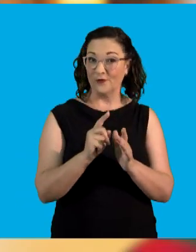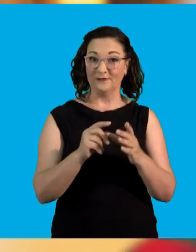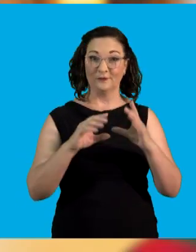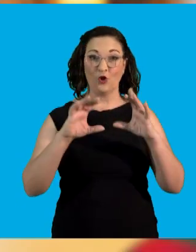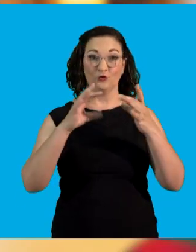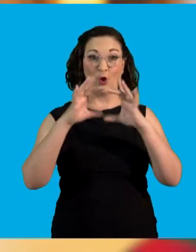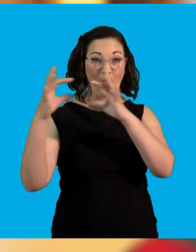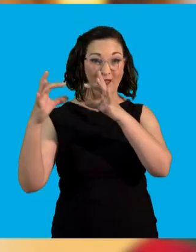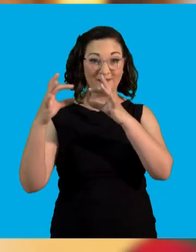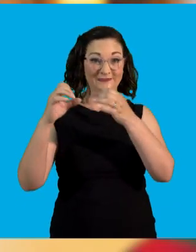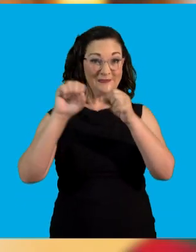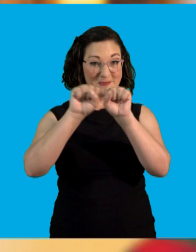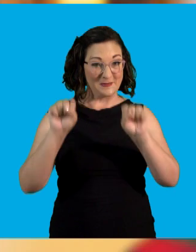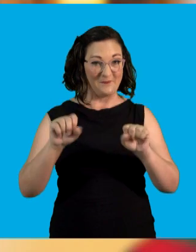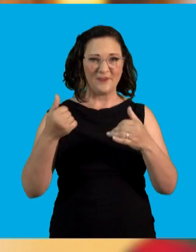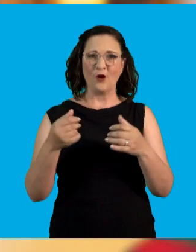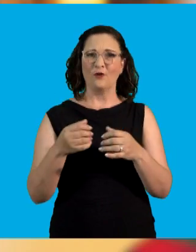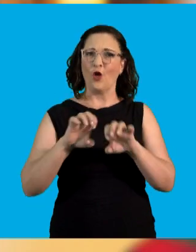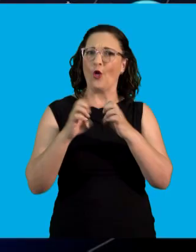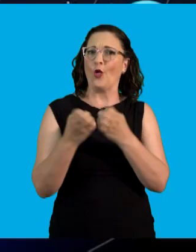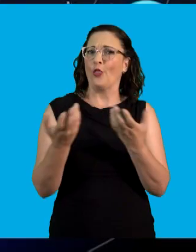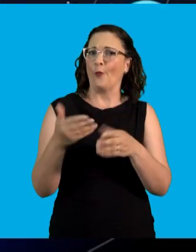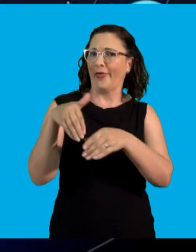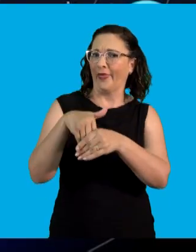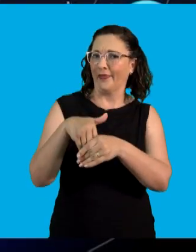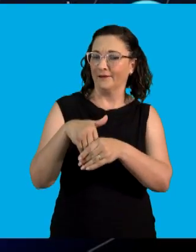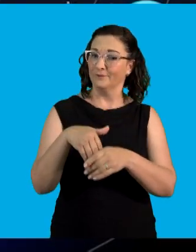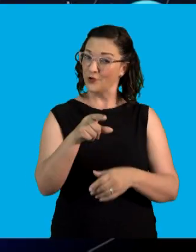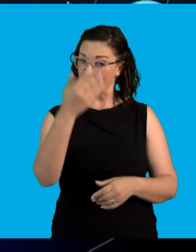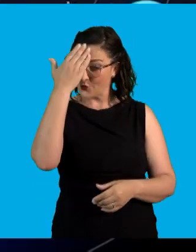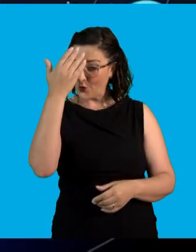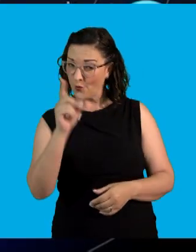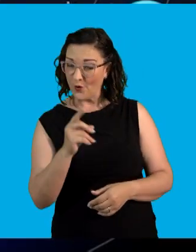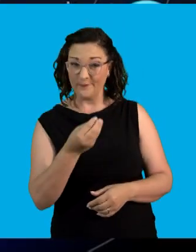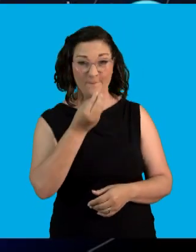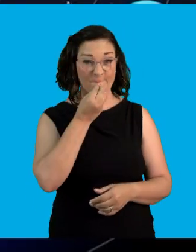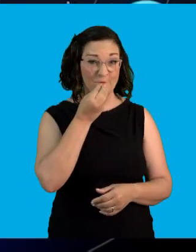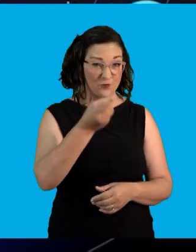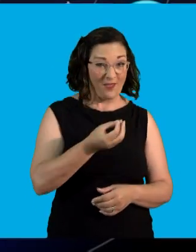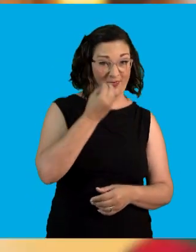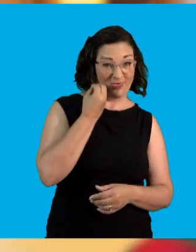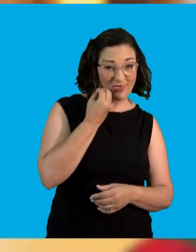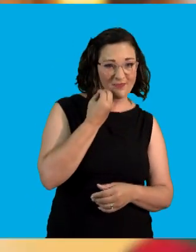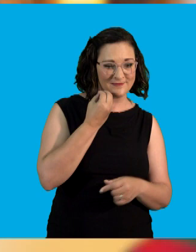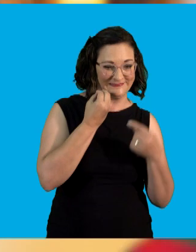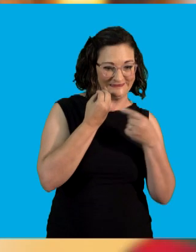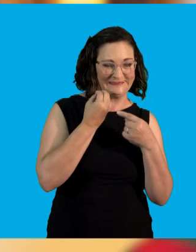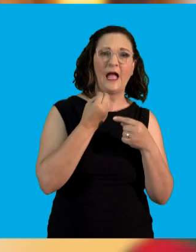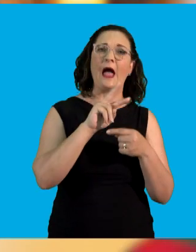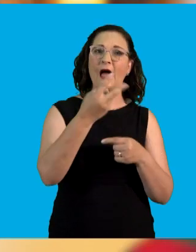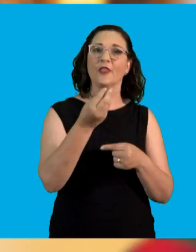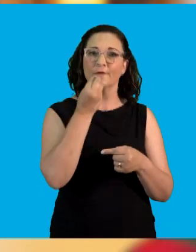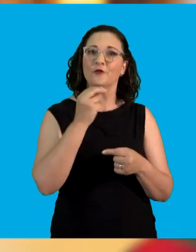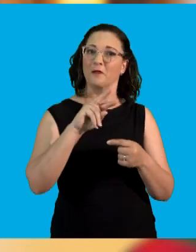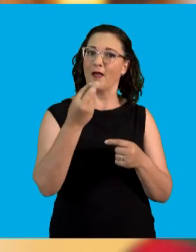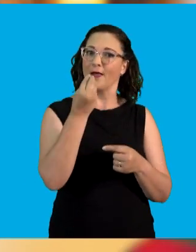did you know that the food that you eat ate other food also? Well, in today's lesson, we are going to be exploring